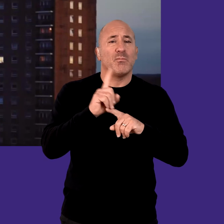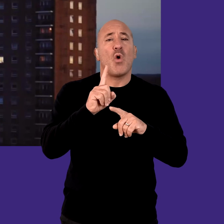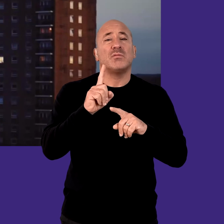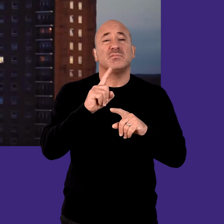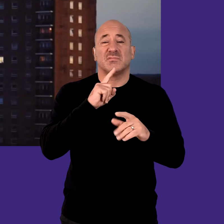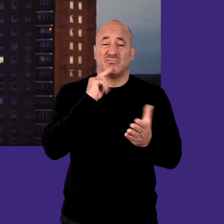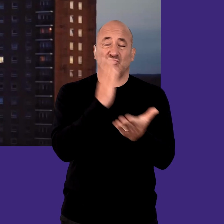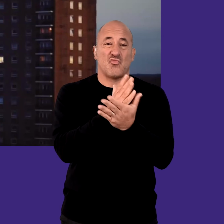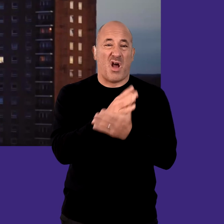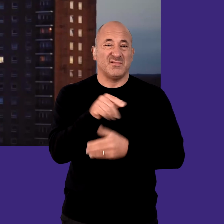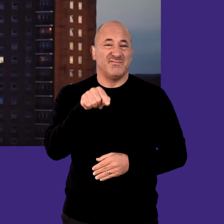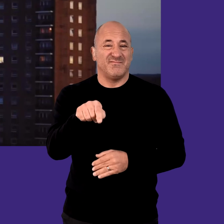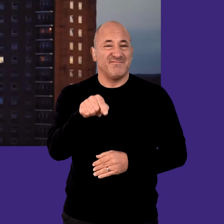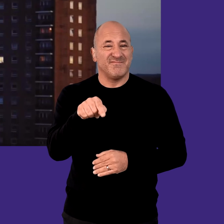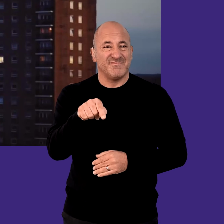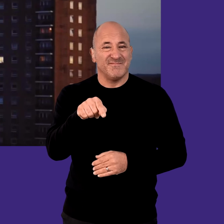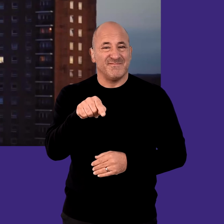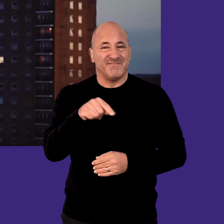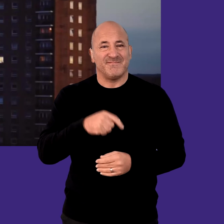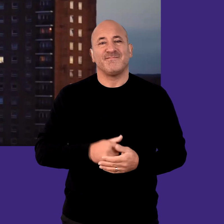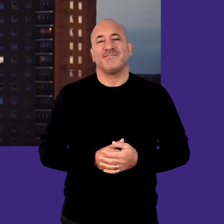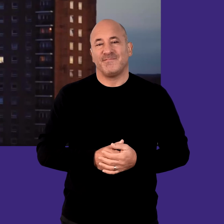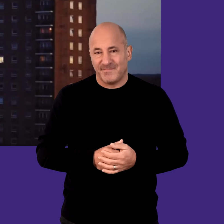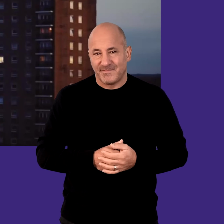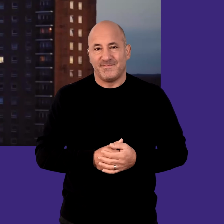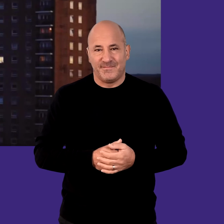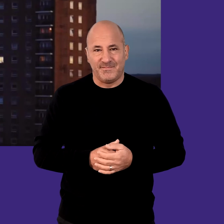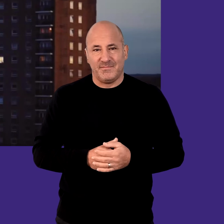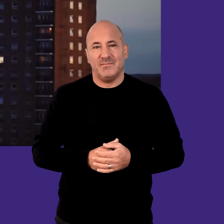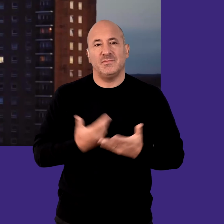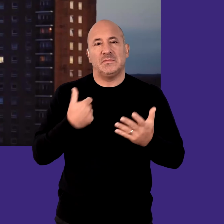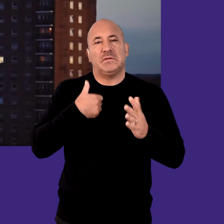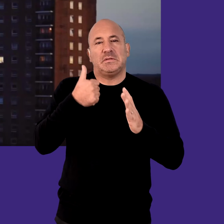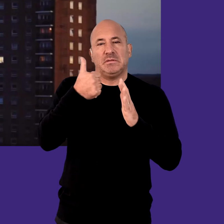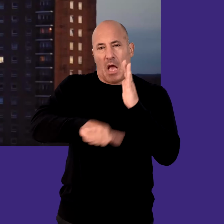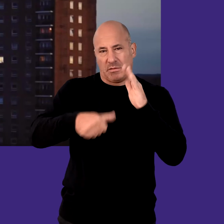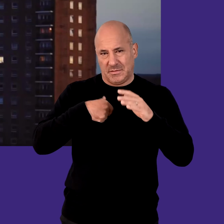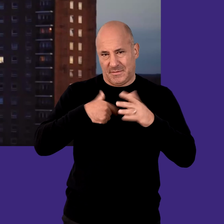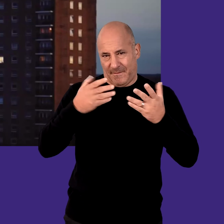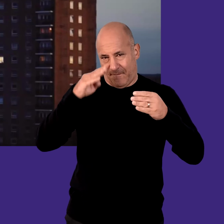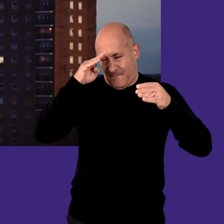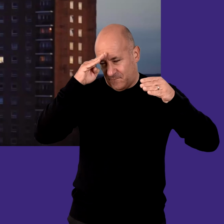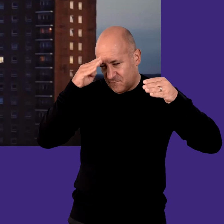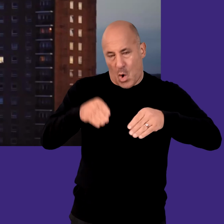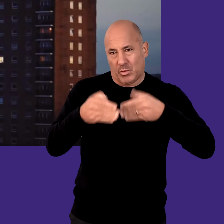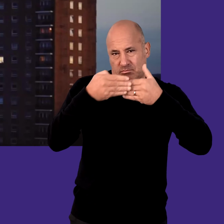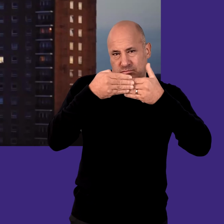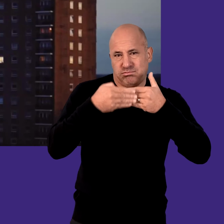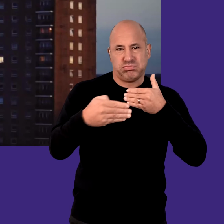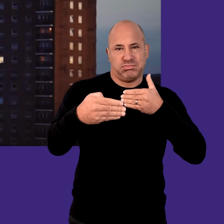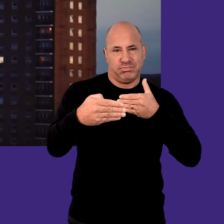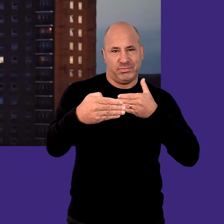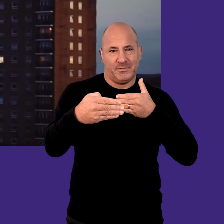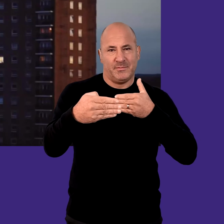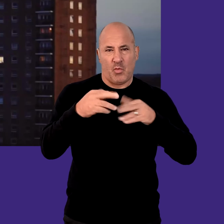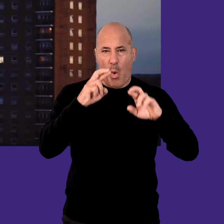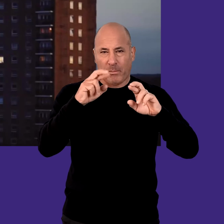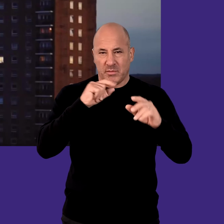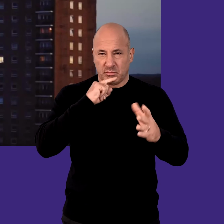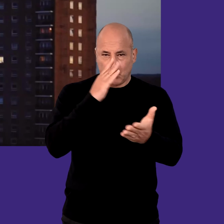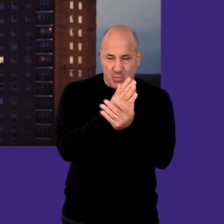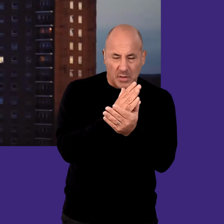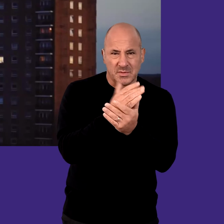meaningful programme, it takes time, and key to this is building trust. Through an initial